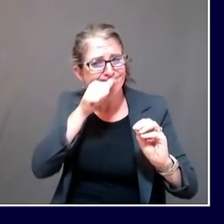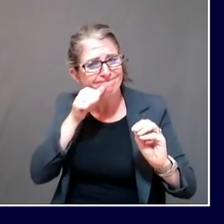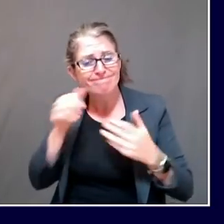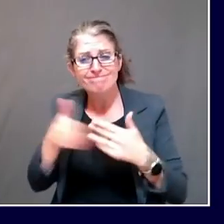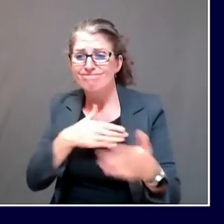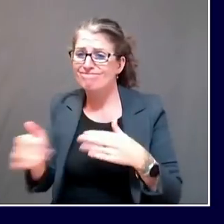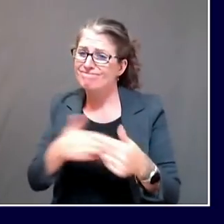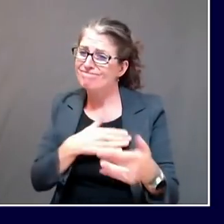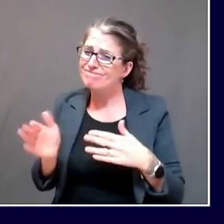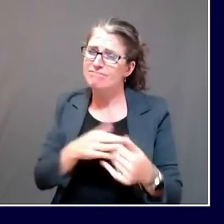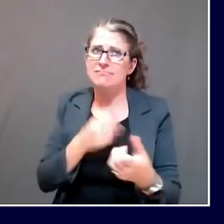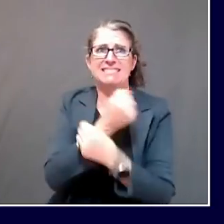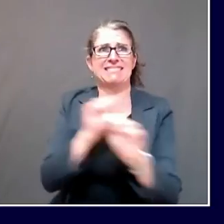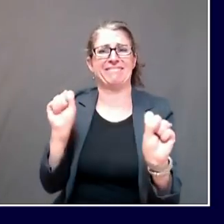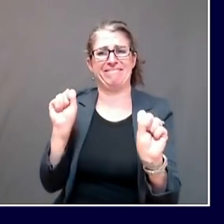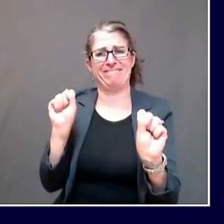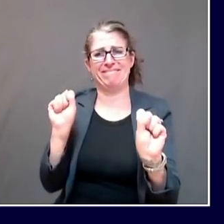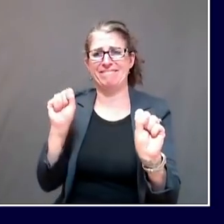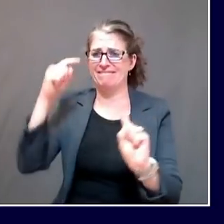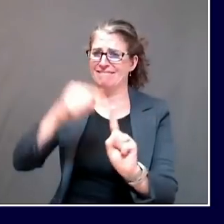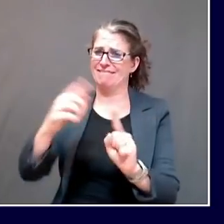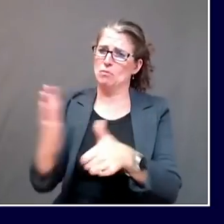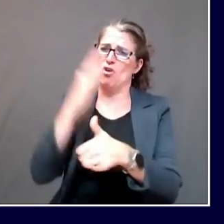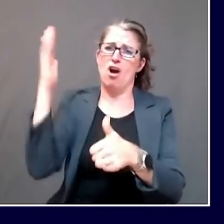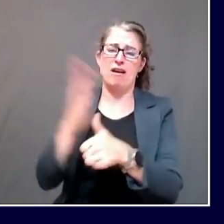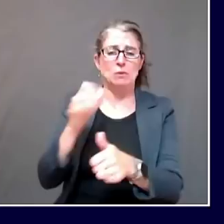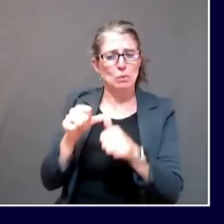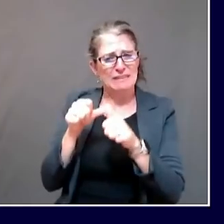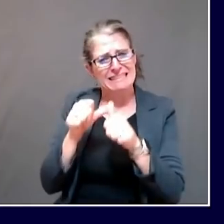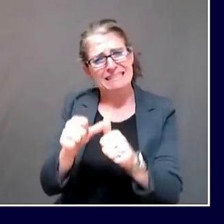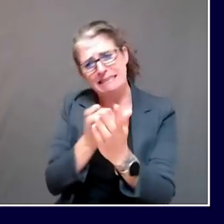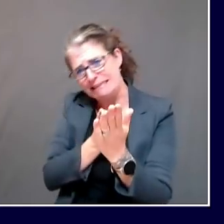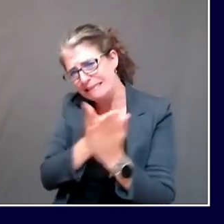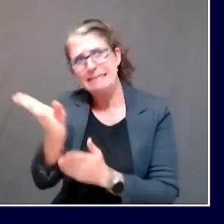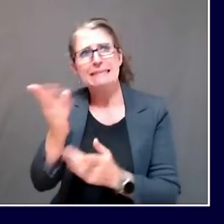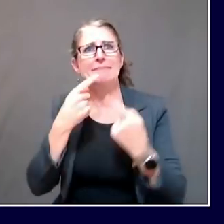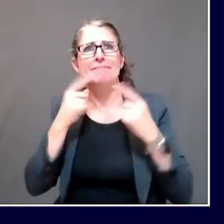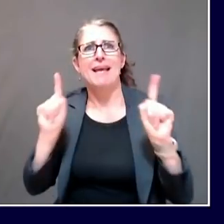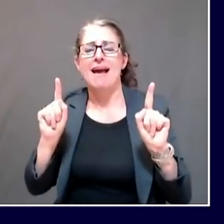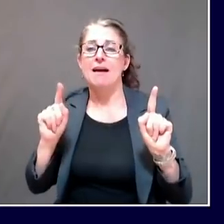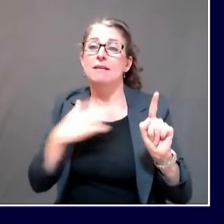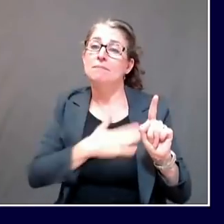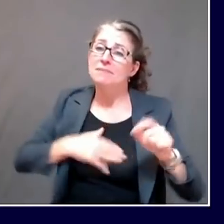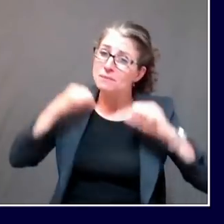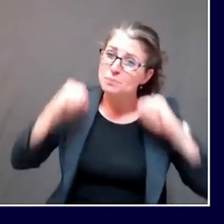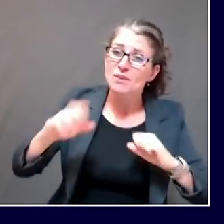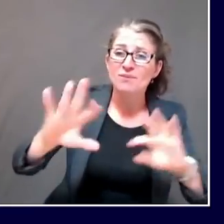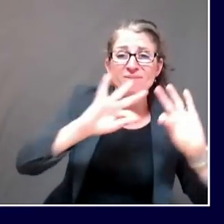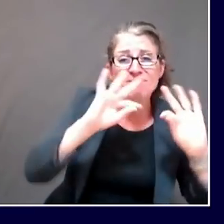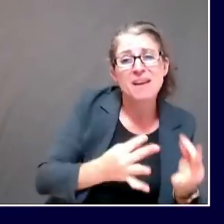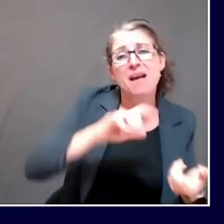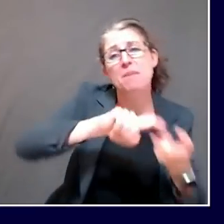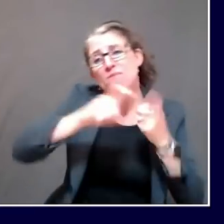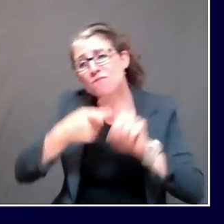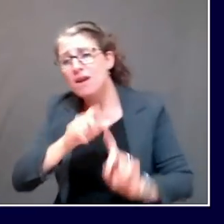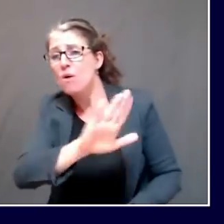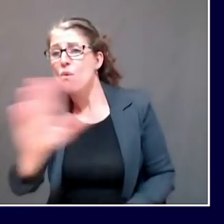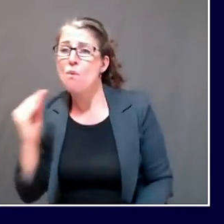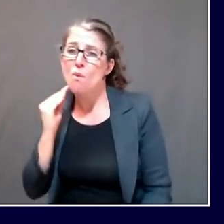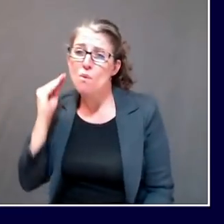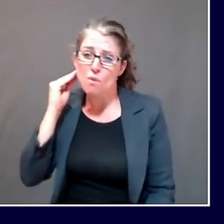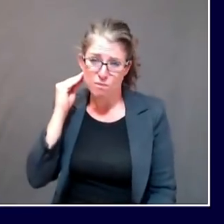share, for keeping our families safe, our homes safe, our businesses safe as humanly possible in